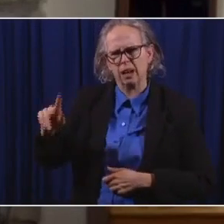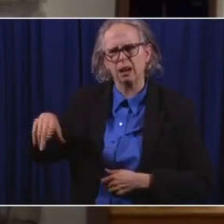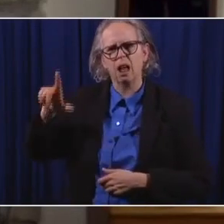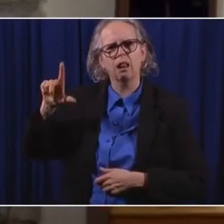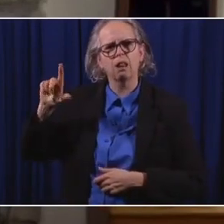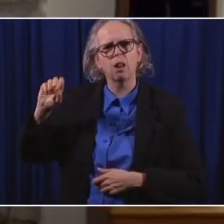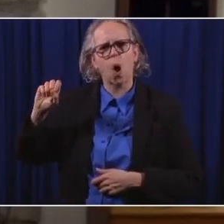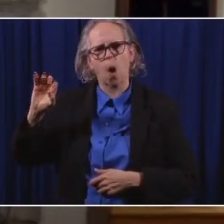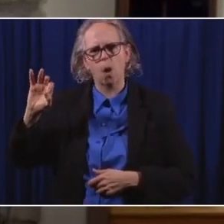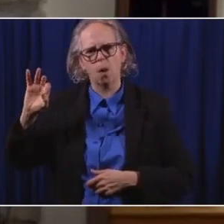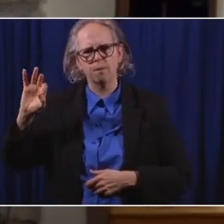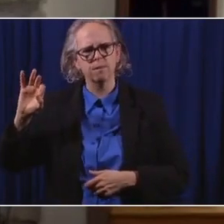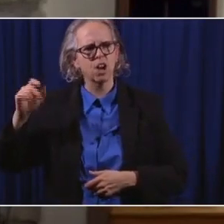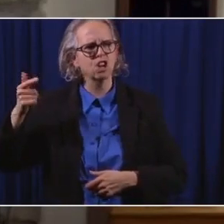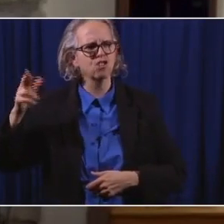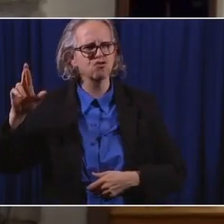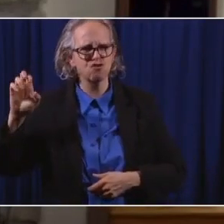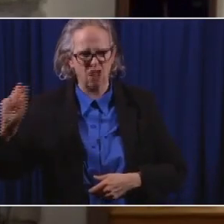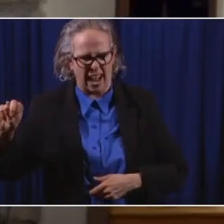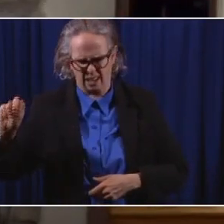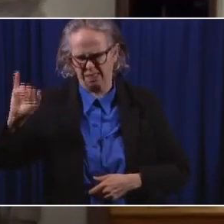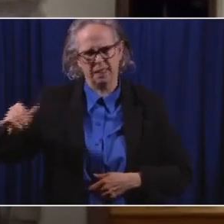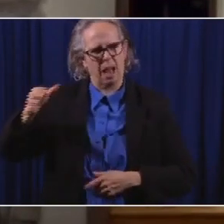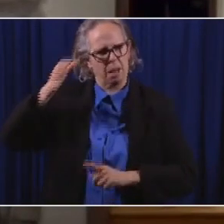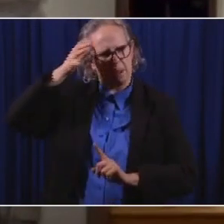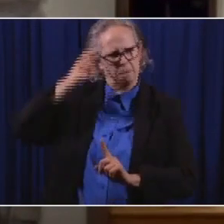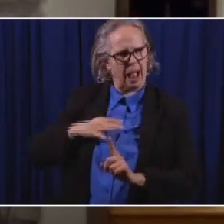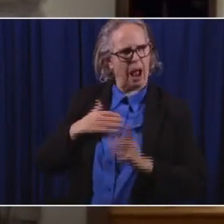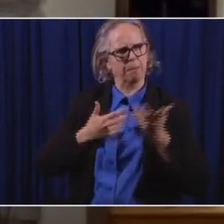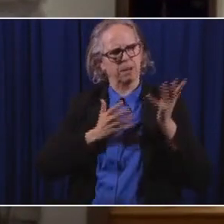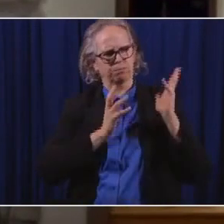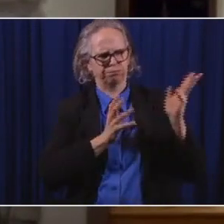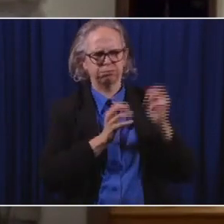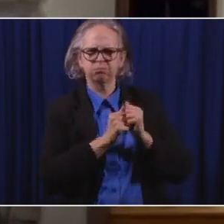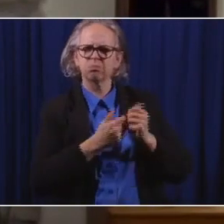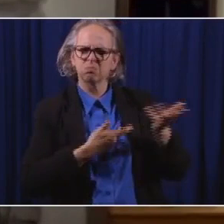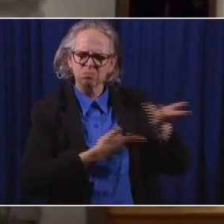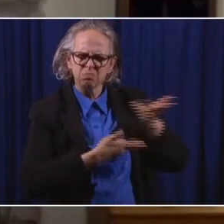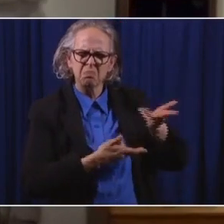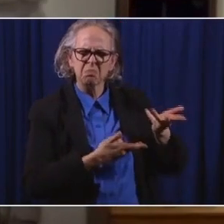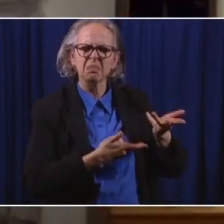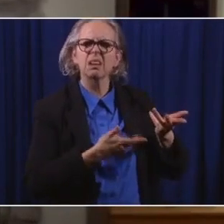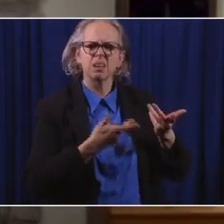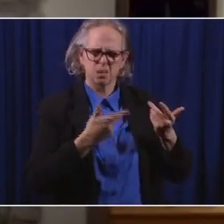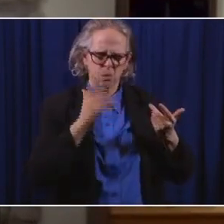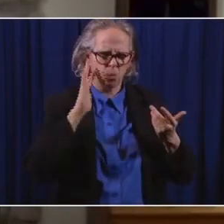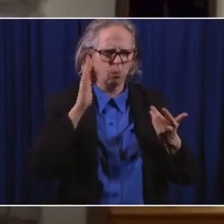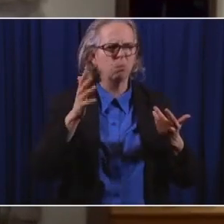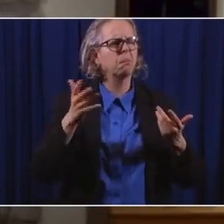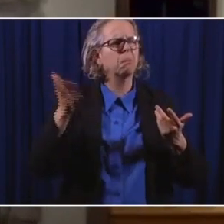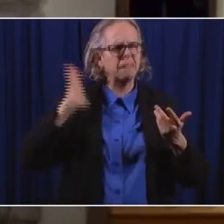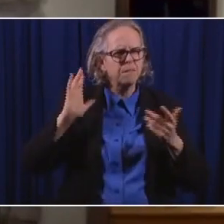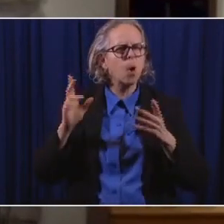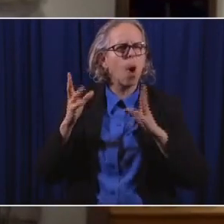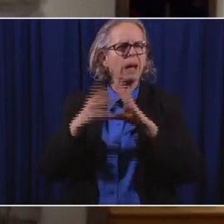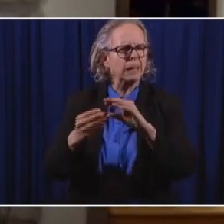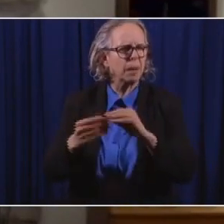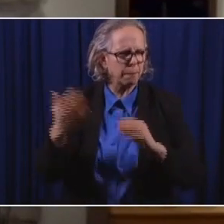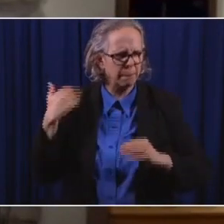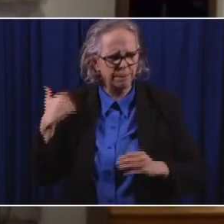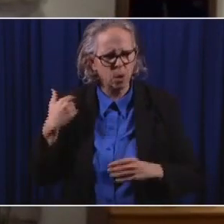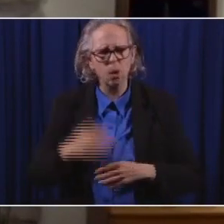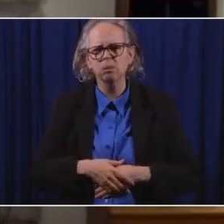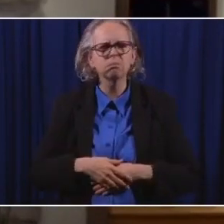region. Dr. Lofgren has been on here before. He's a zone lead for the Southwestern Ohio region of